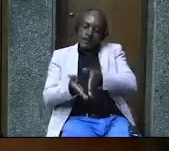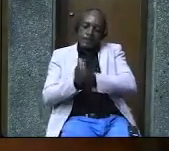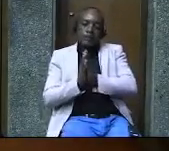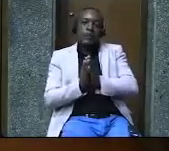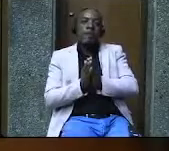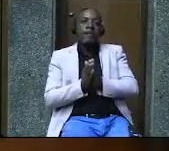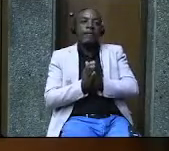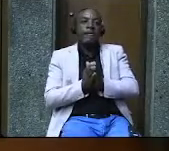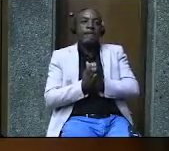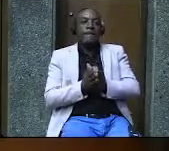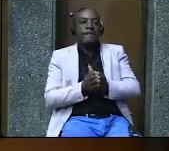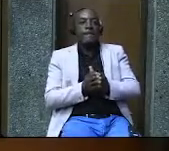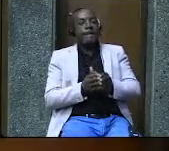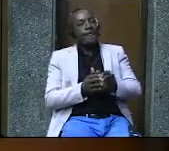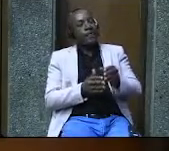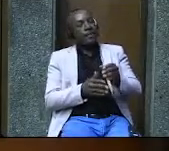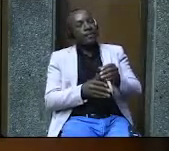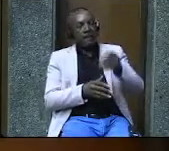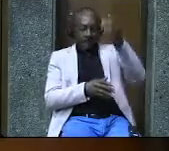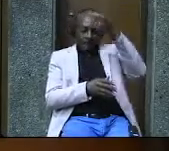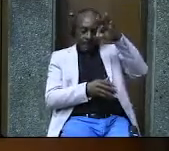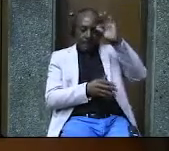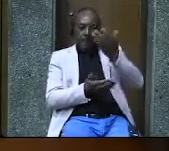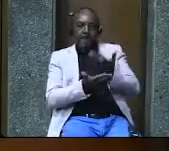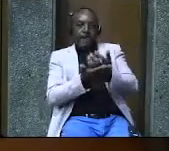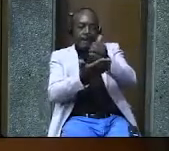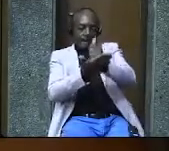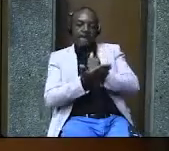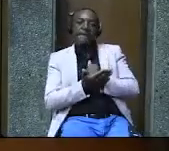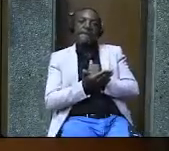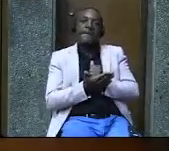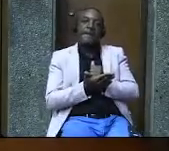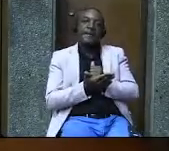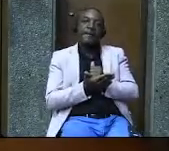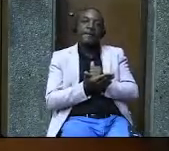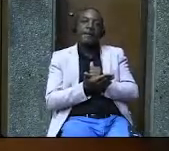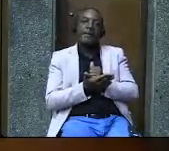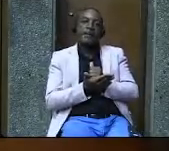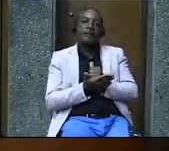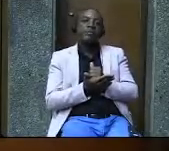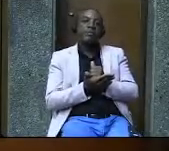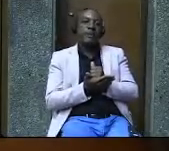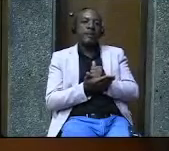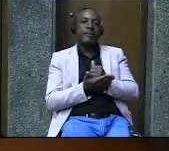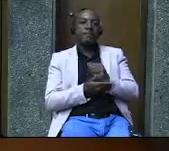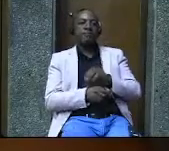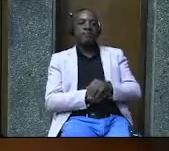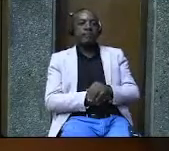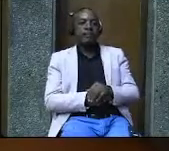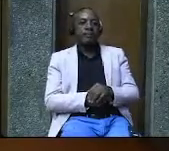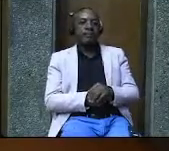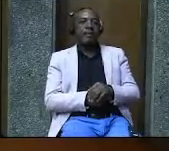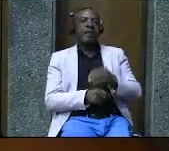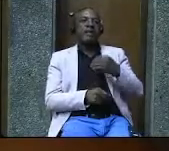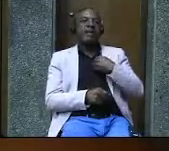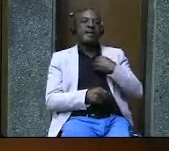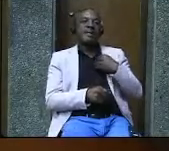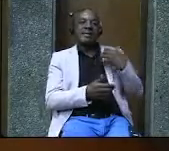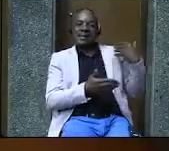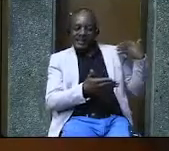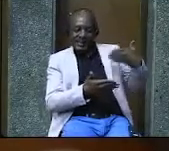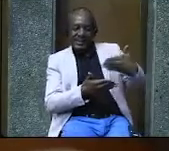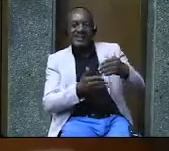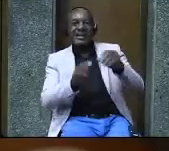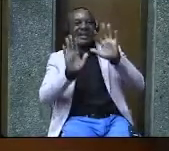moka diplotong ka mo re na le bothata bo boholo ka batho beng ba diploto ba sa batlong go buisana le go gena di le mo tse thene re dula ka